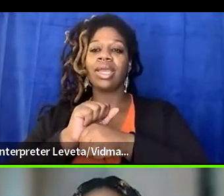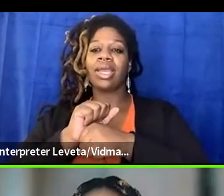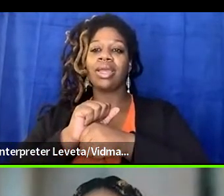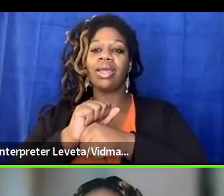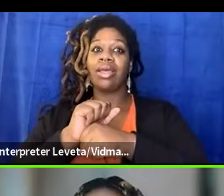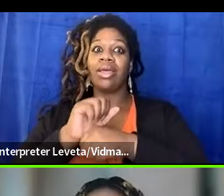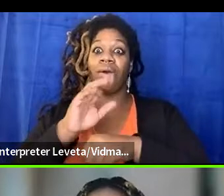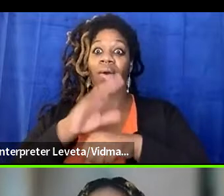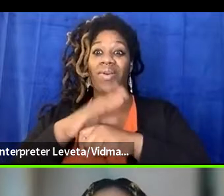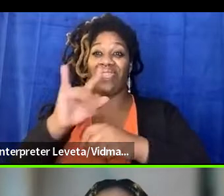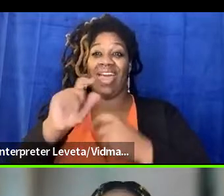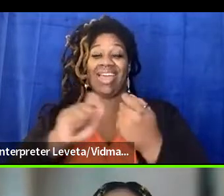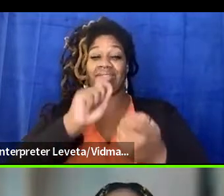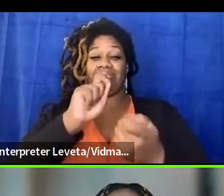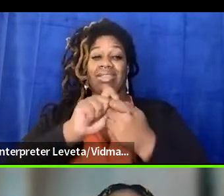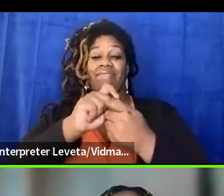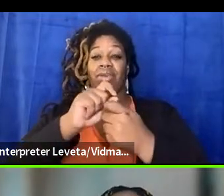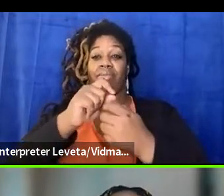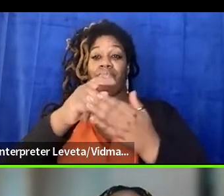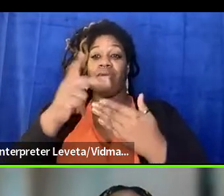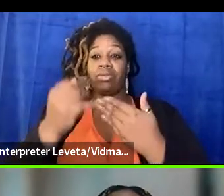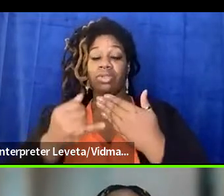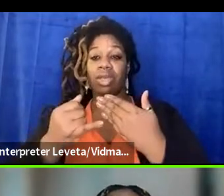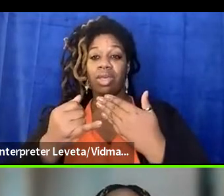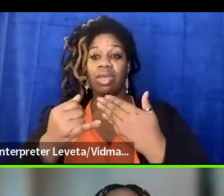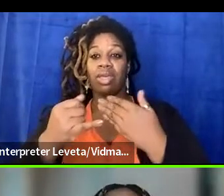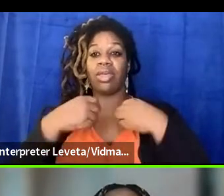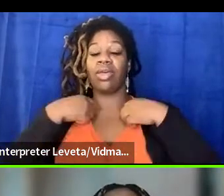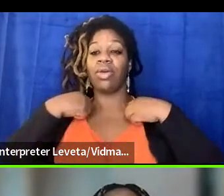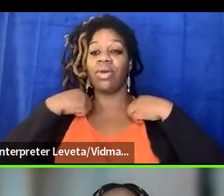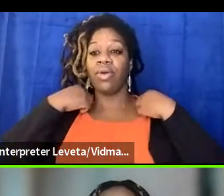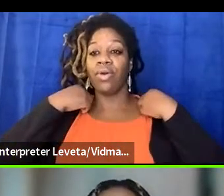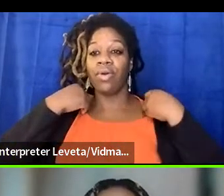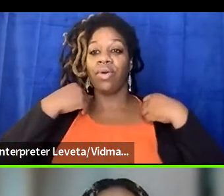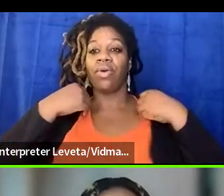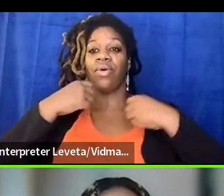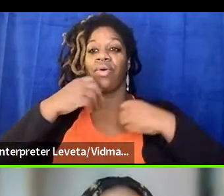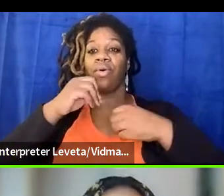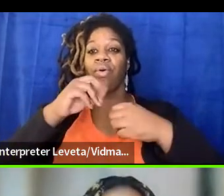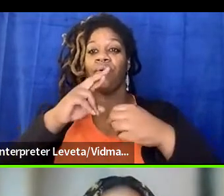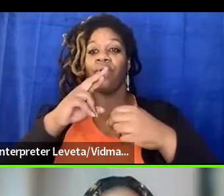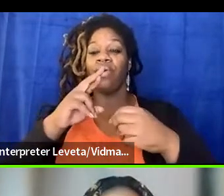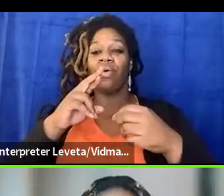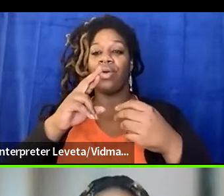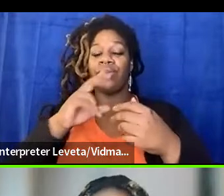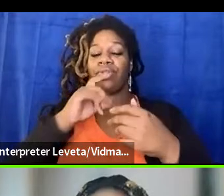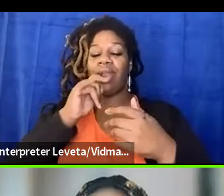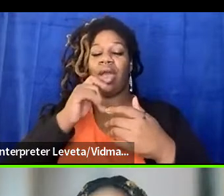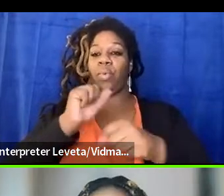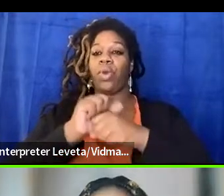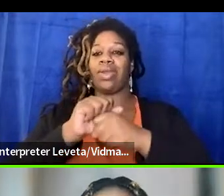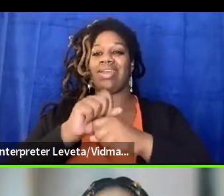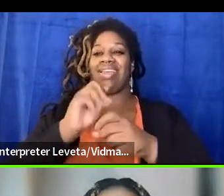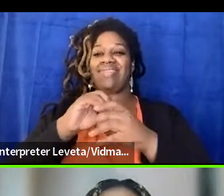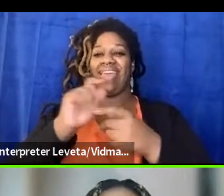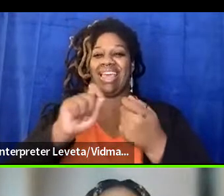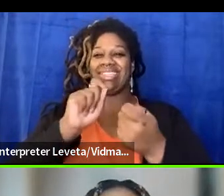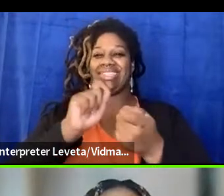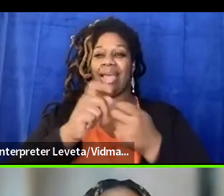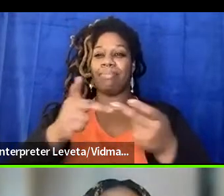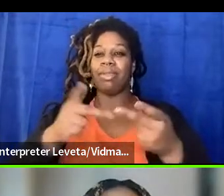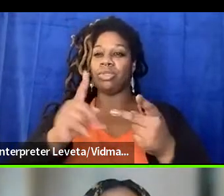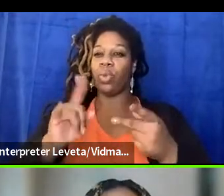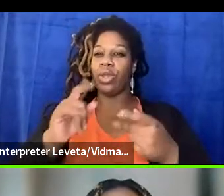that you want to be working on, or like you're not working, at the exact right place that your interests really are. If